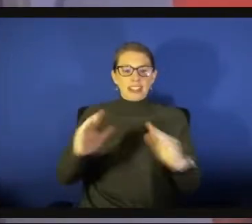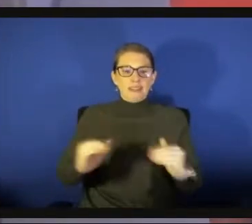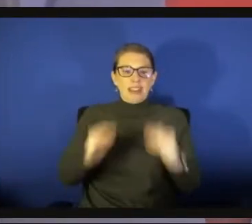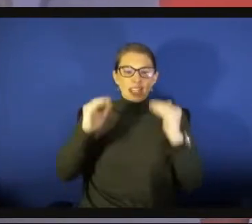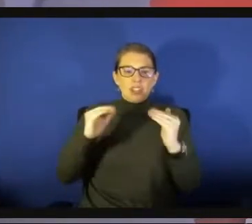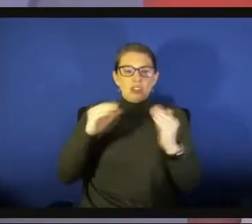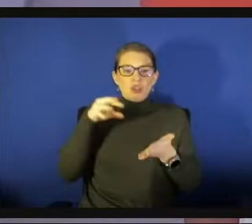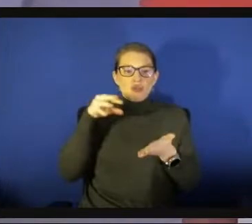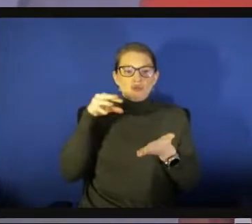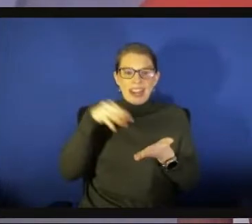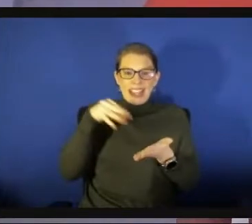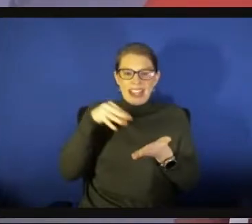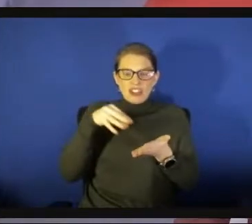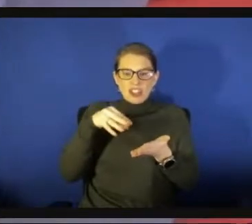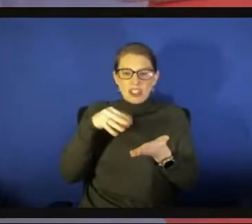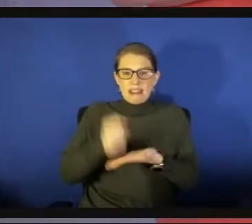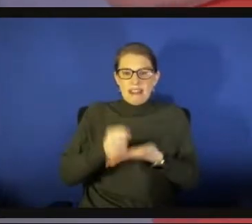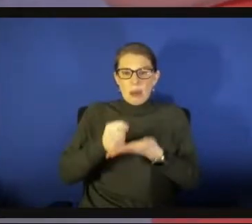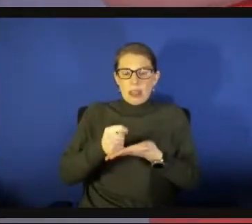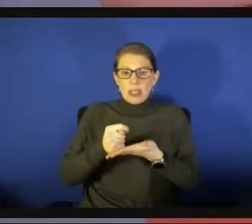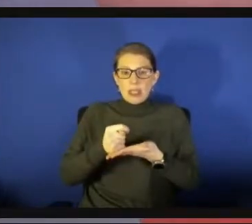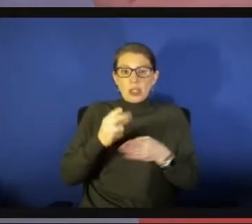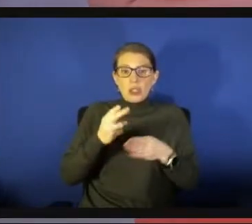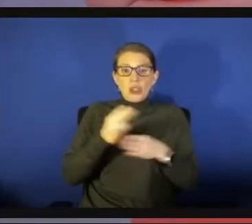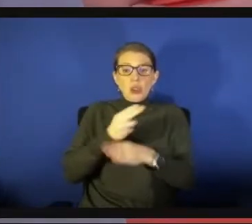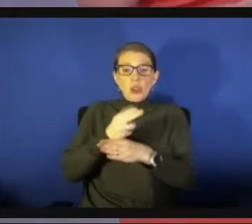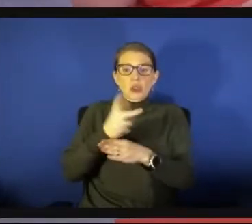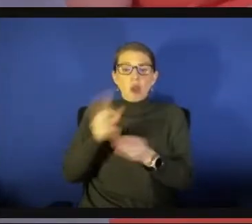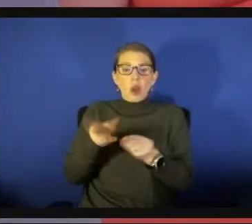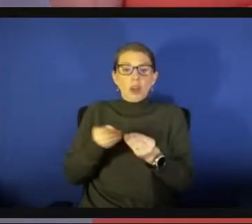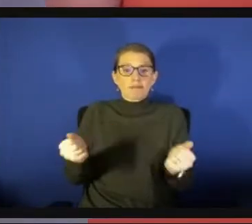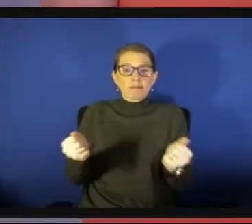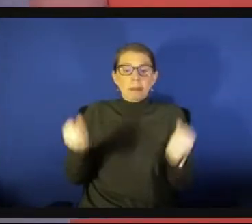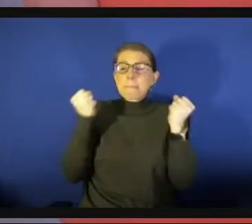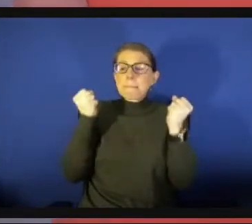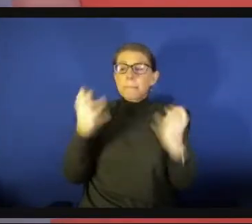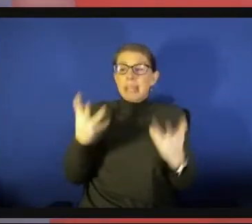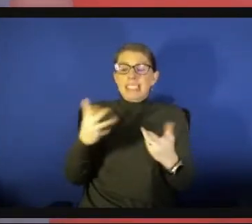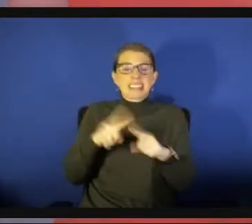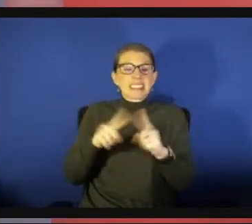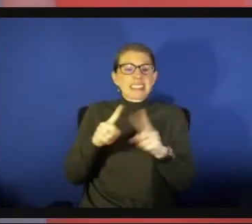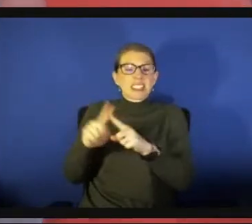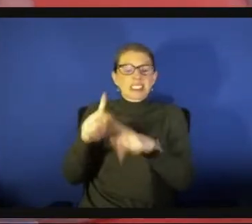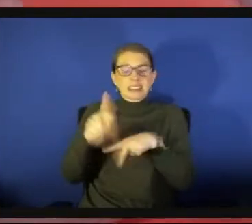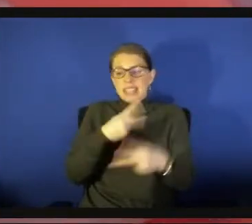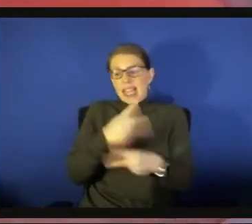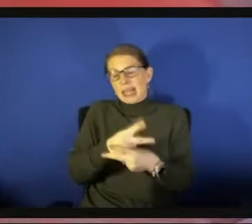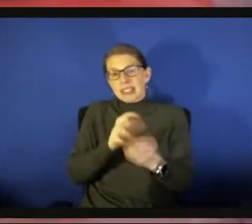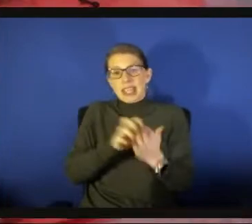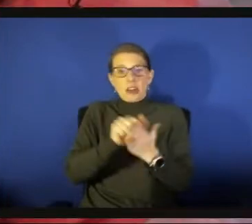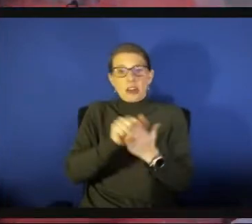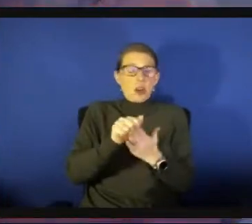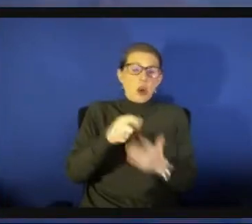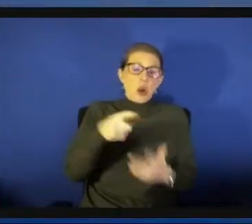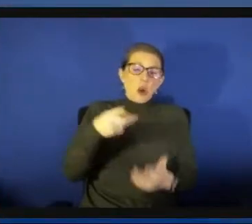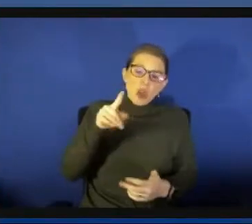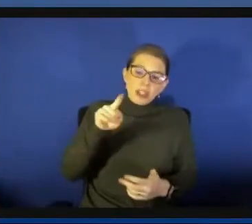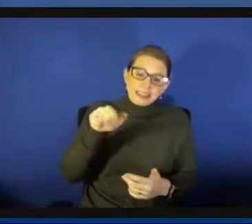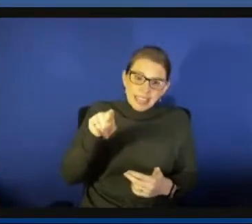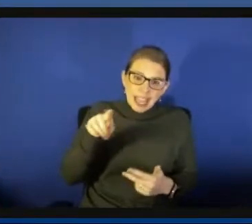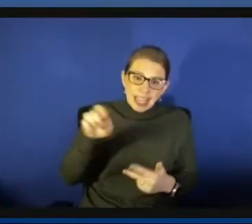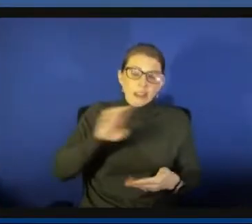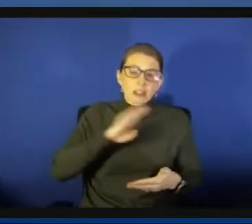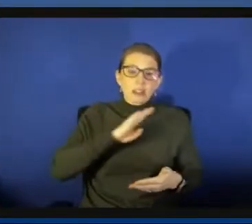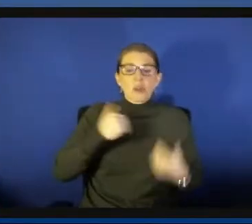therapy. Radiation therapy is used to cure many, many types of cancer: prostate cancer, breast cancer, pediatric